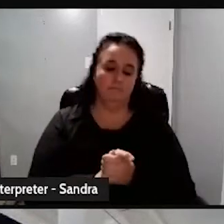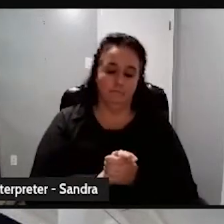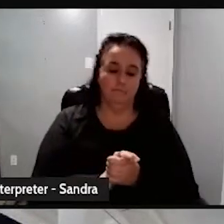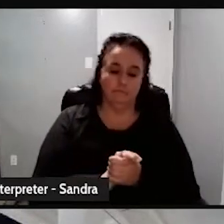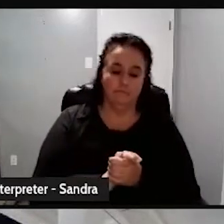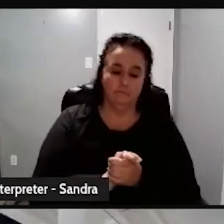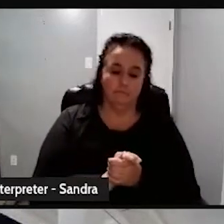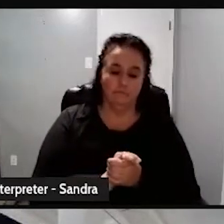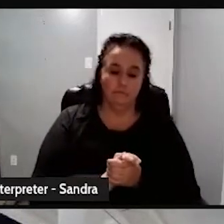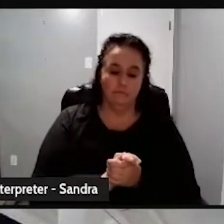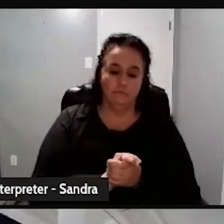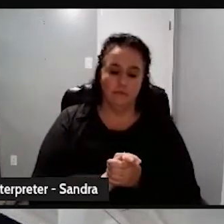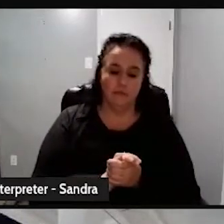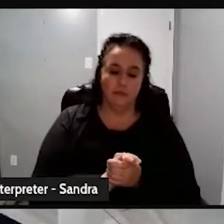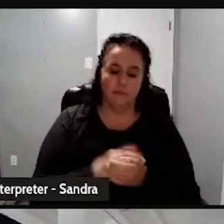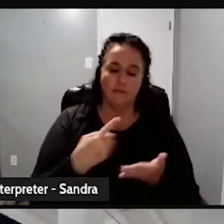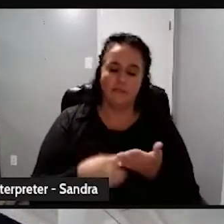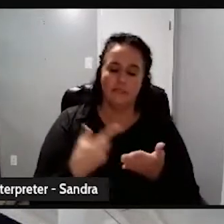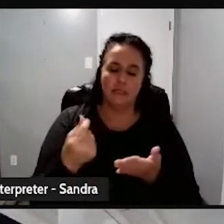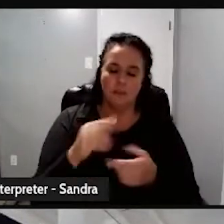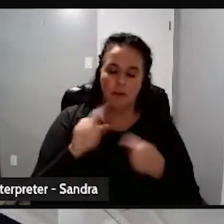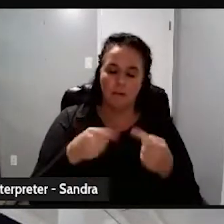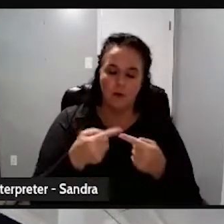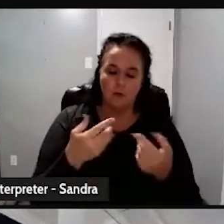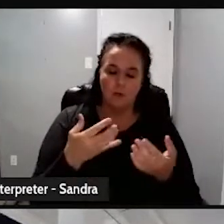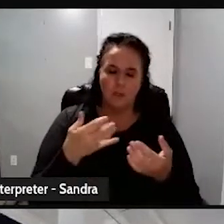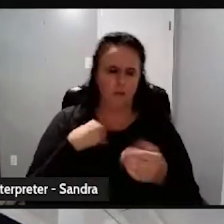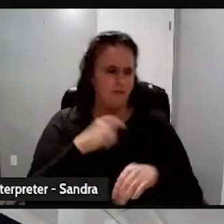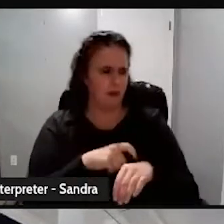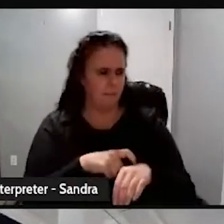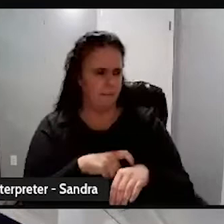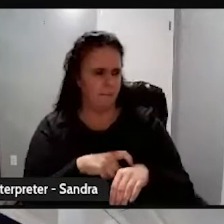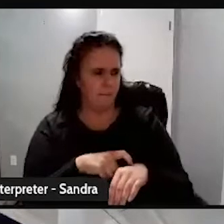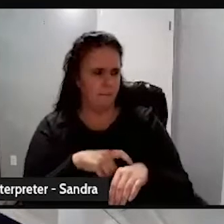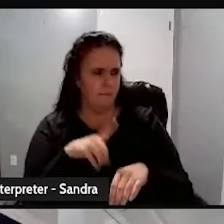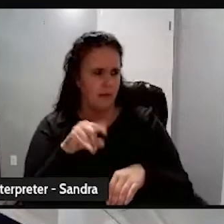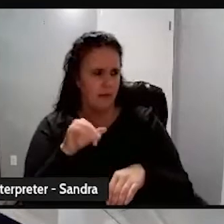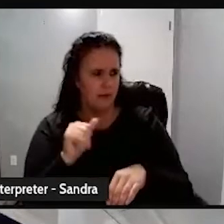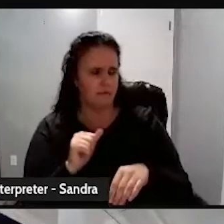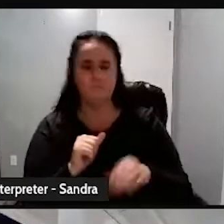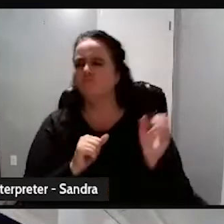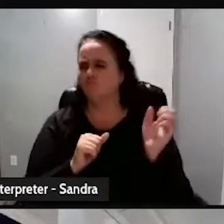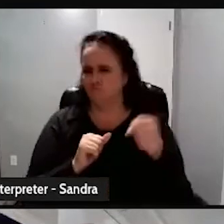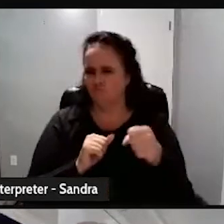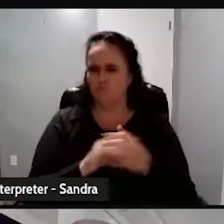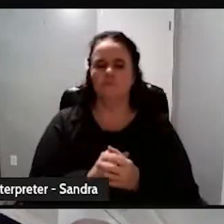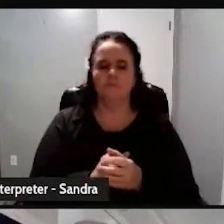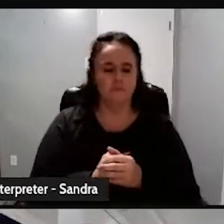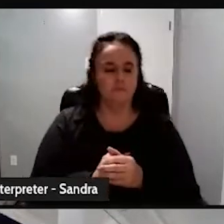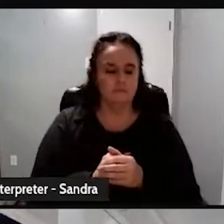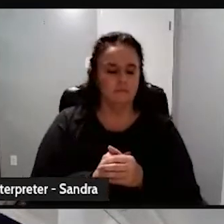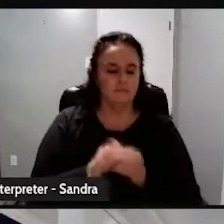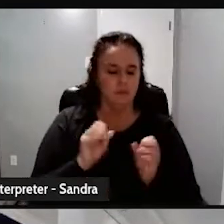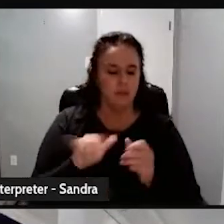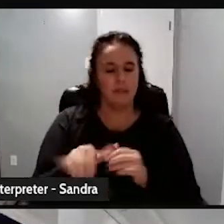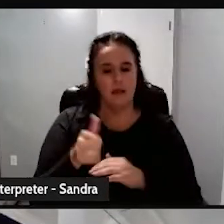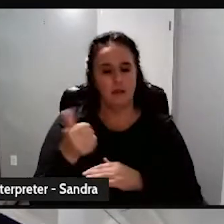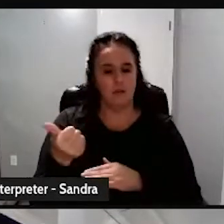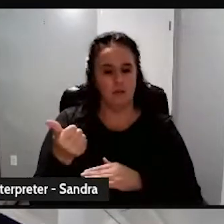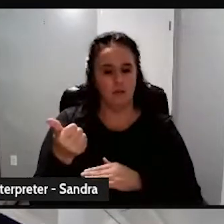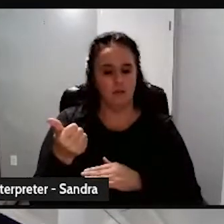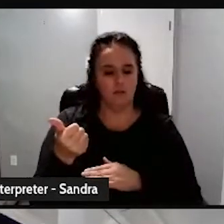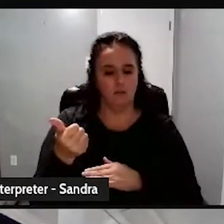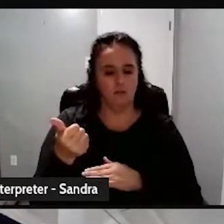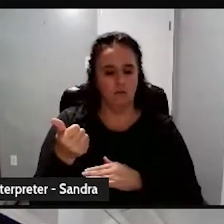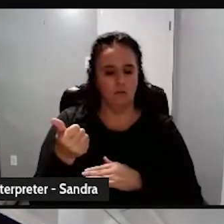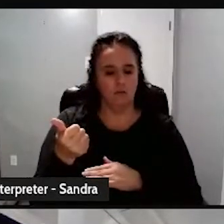And I'm going to talk a little bit about, do I have time, Diane? Oh, yes. Okay. The other thing that